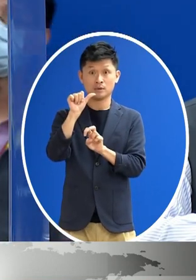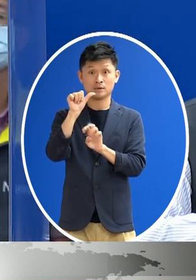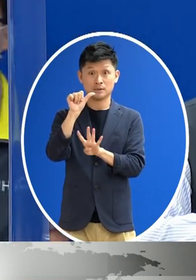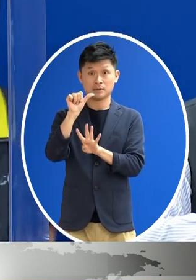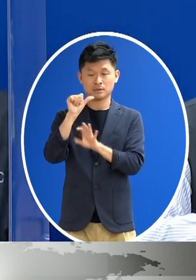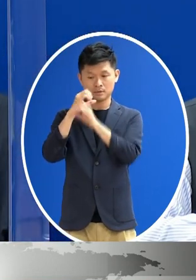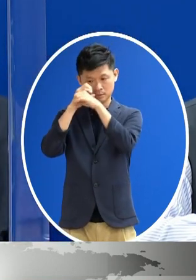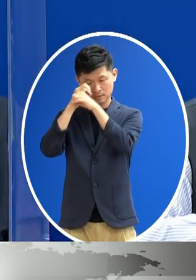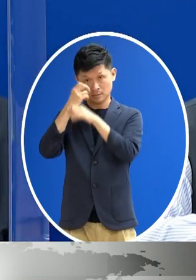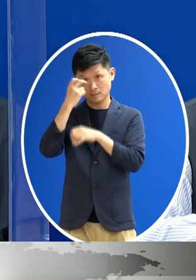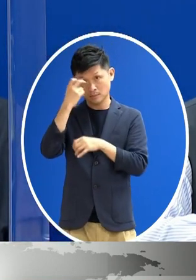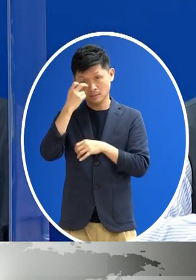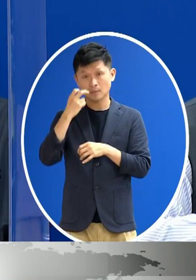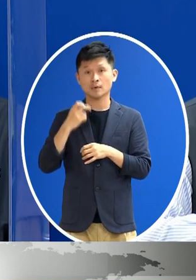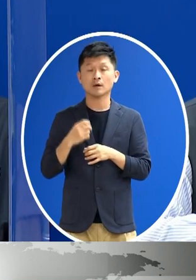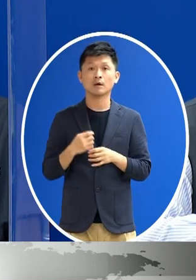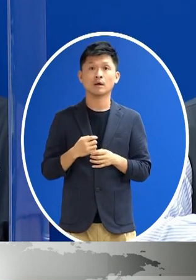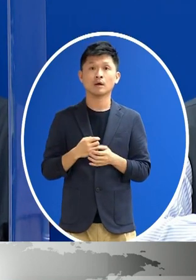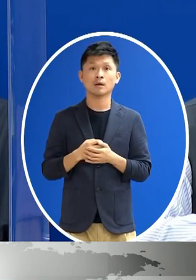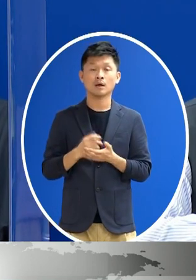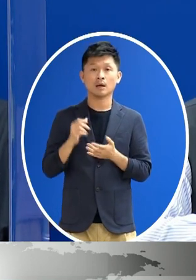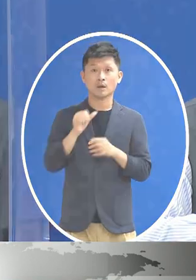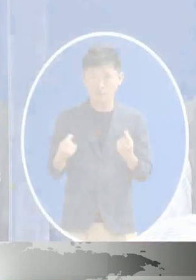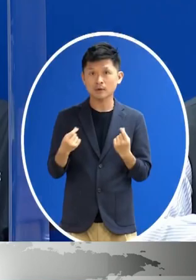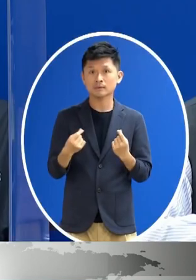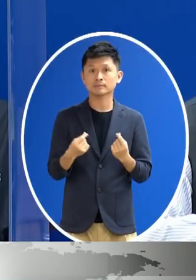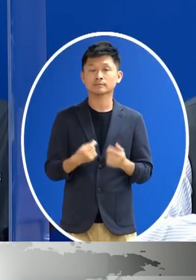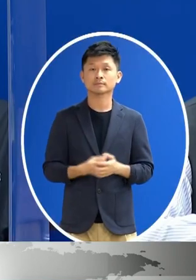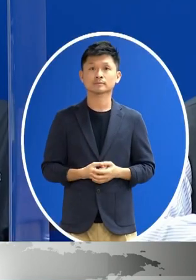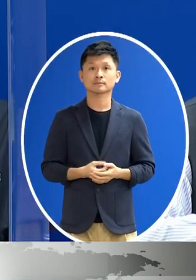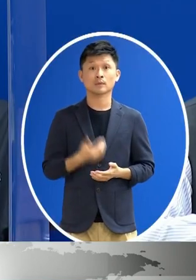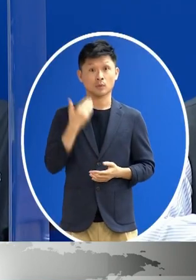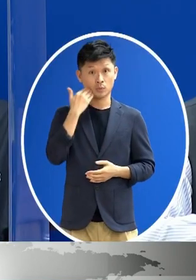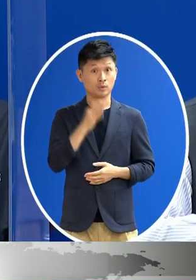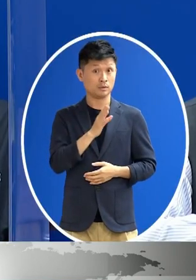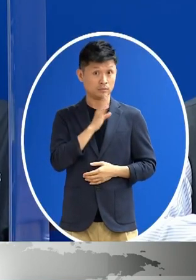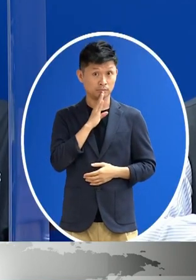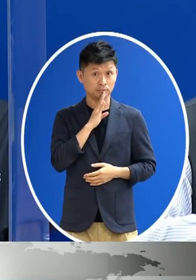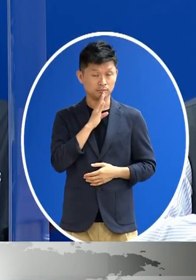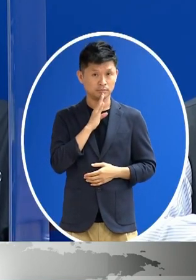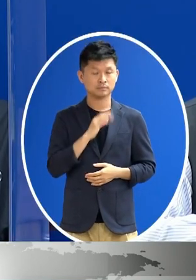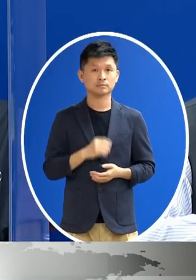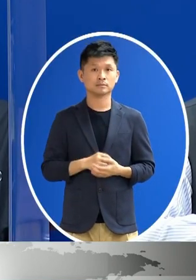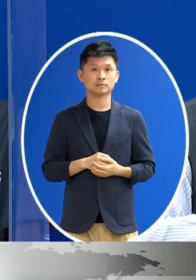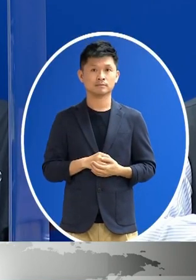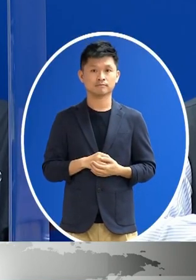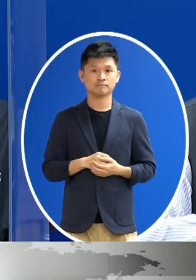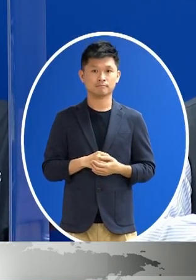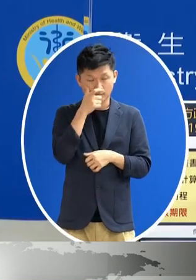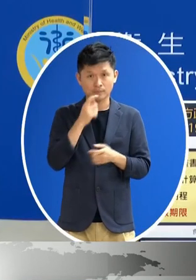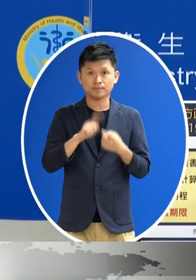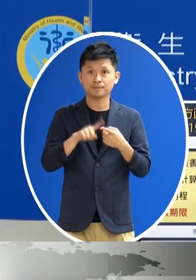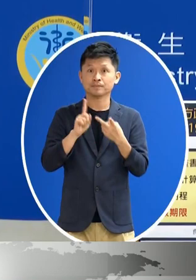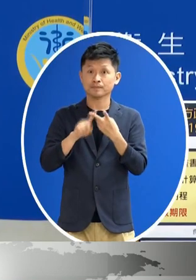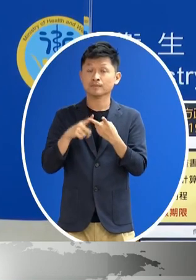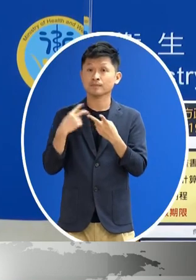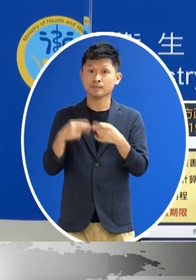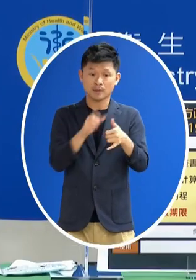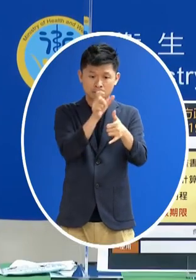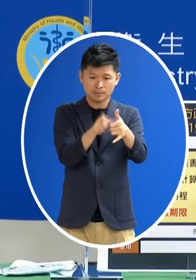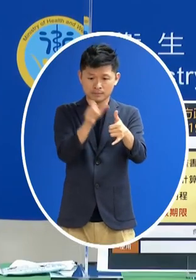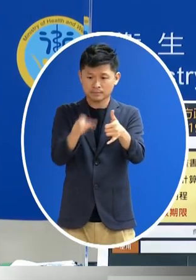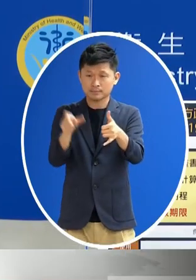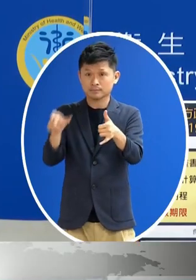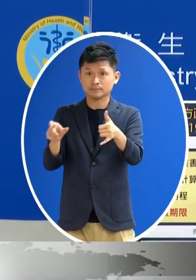test on May 24th and was diagnosed on May 26th. He's likely to be the youngest COVID death so far.